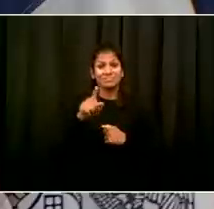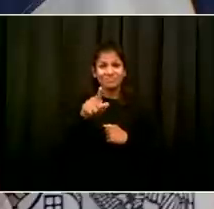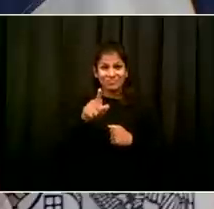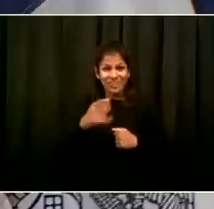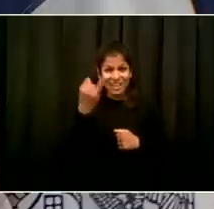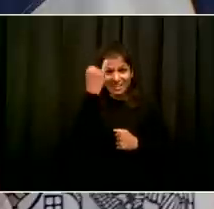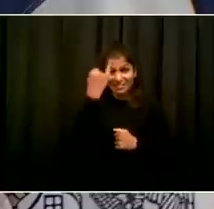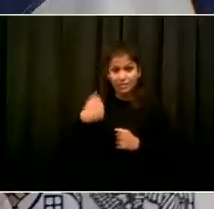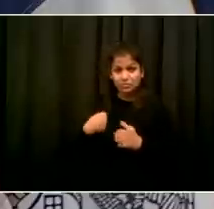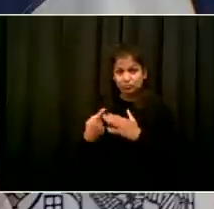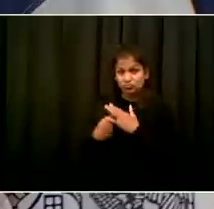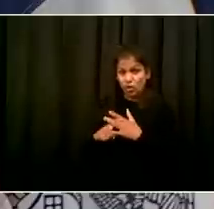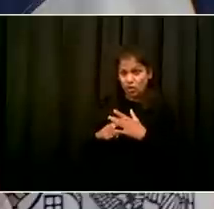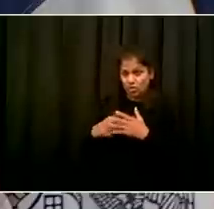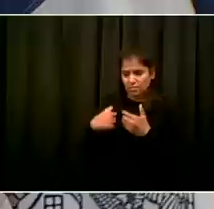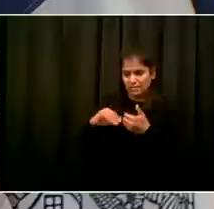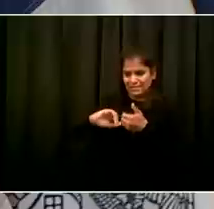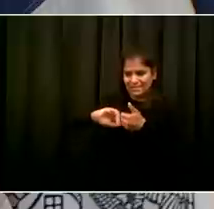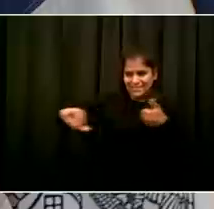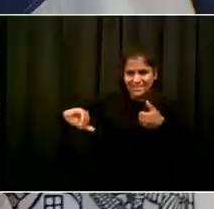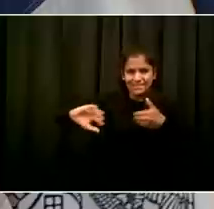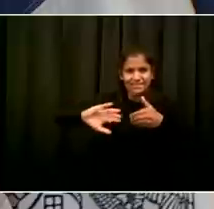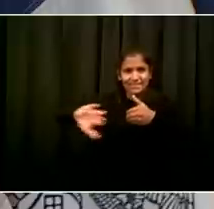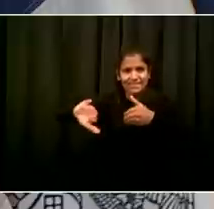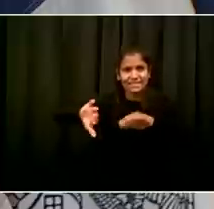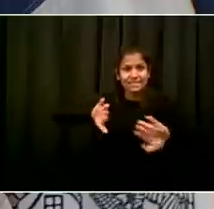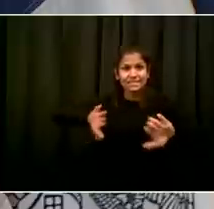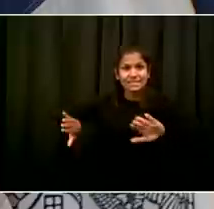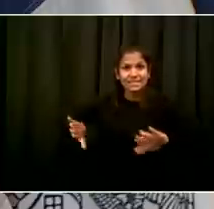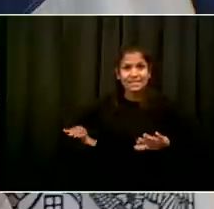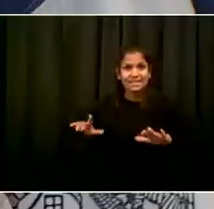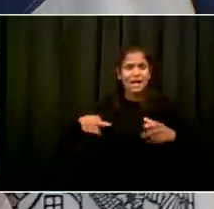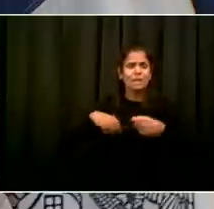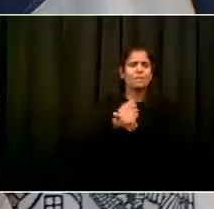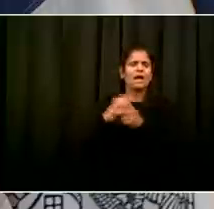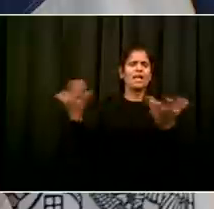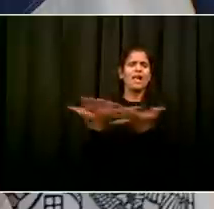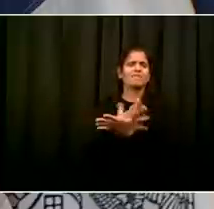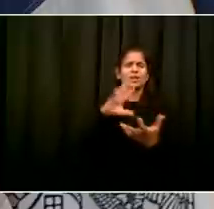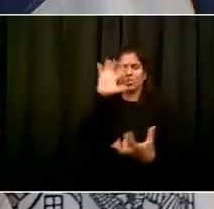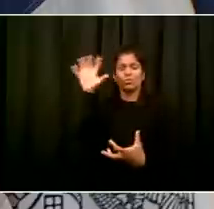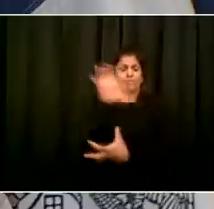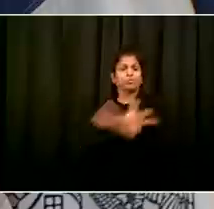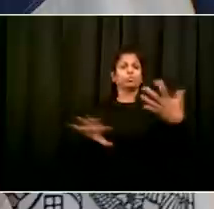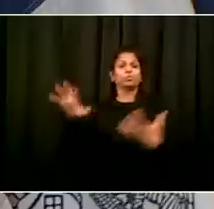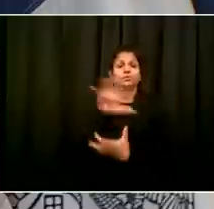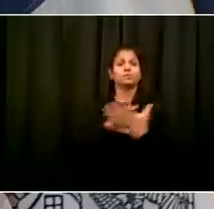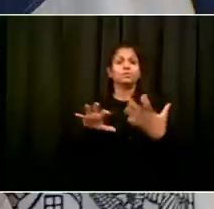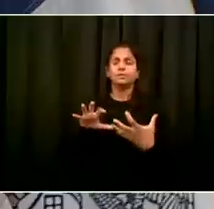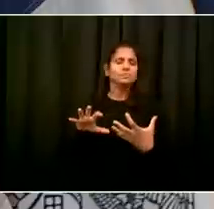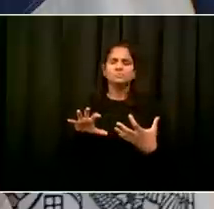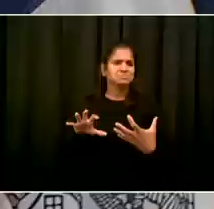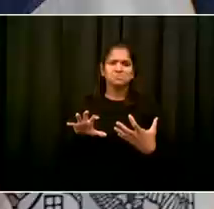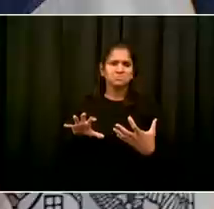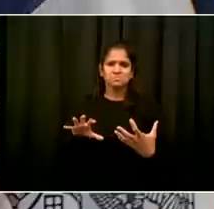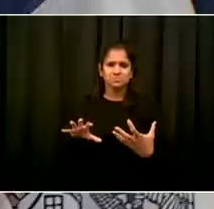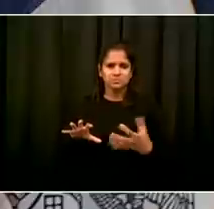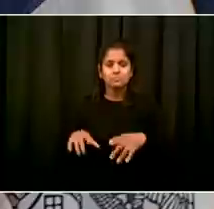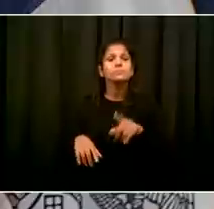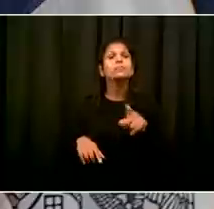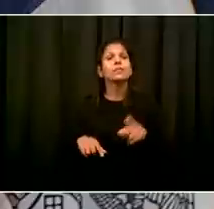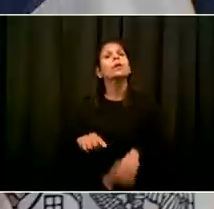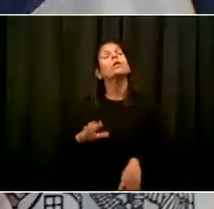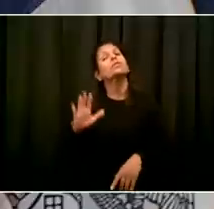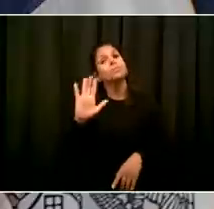of too many avenues being left open for the spread of the disease. I think if you say, let's really buckle down for a concentrated period of